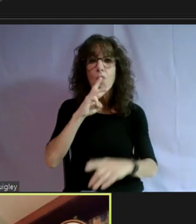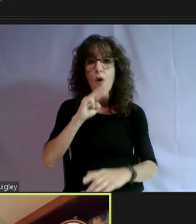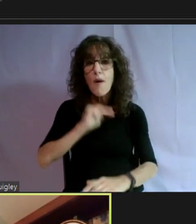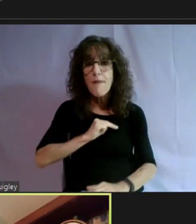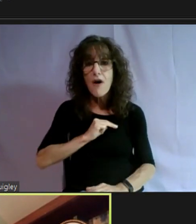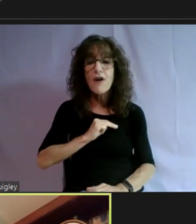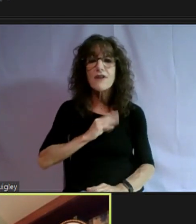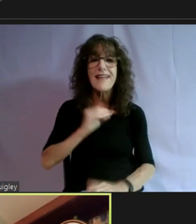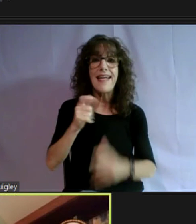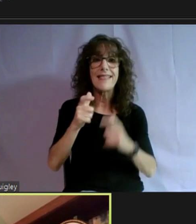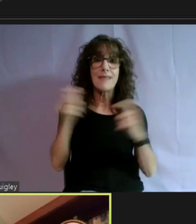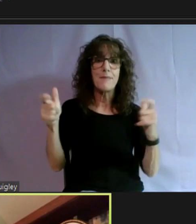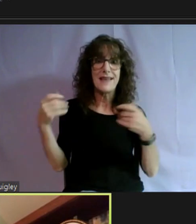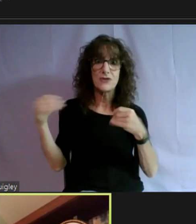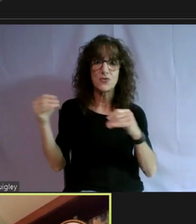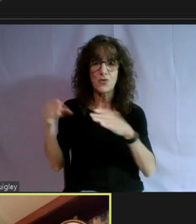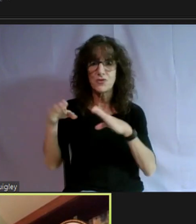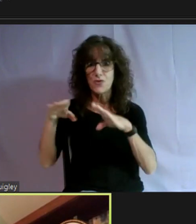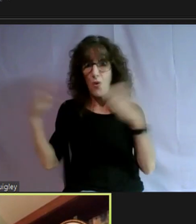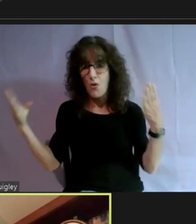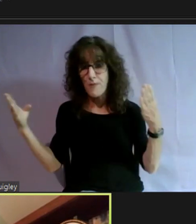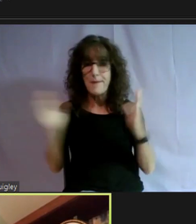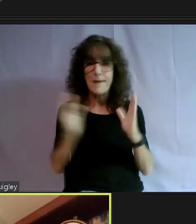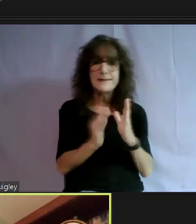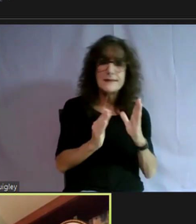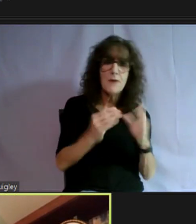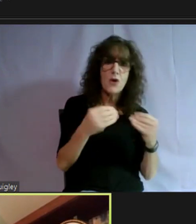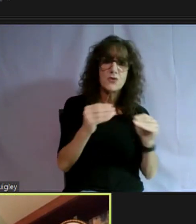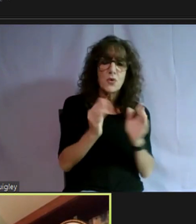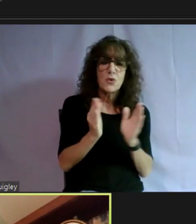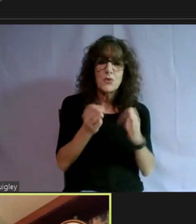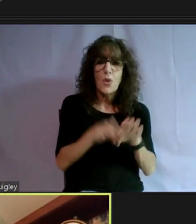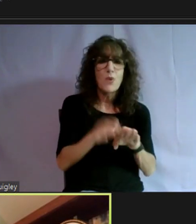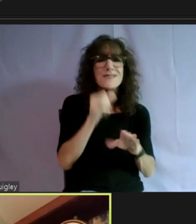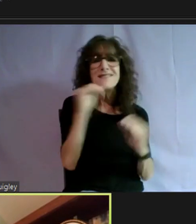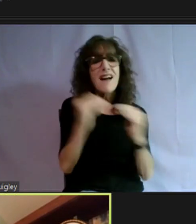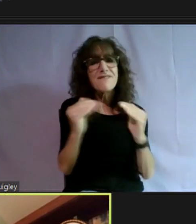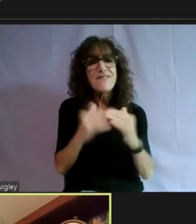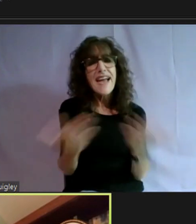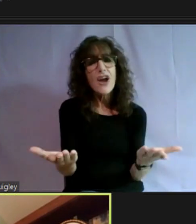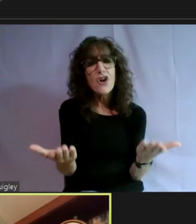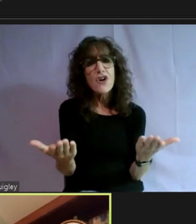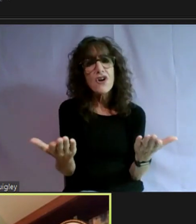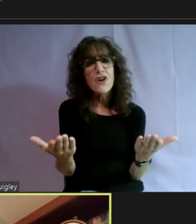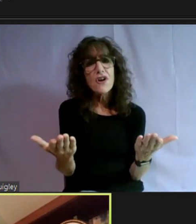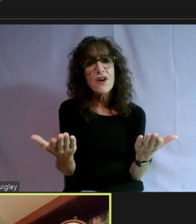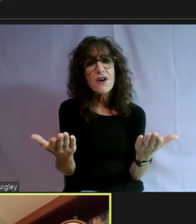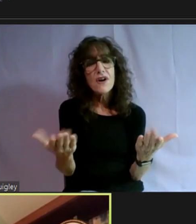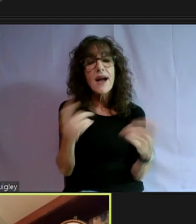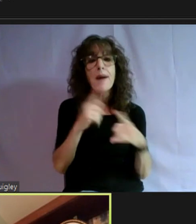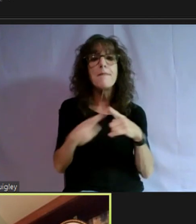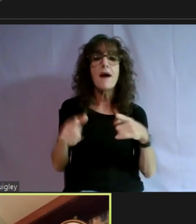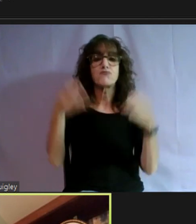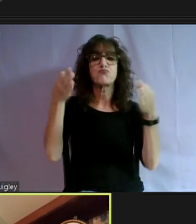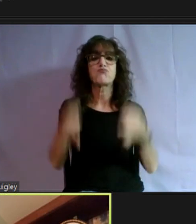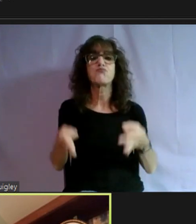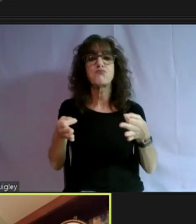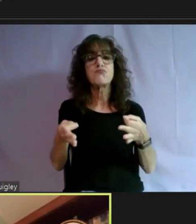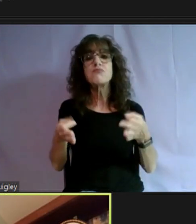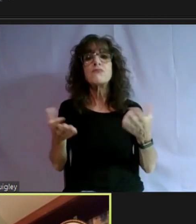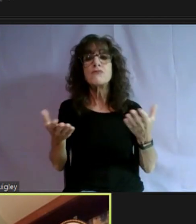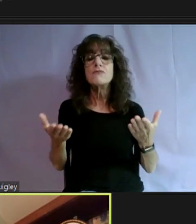stores were open, but the little stores were all closed, that was absolutely not fair. But a determination got made